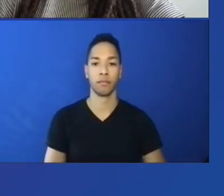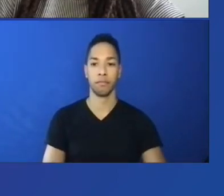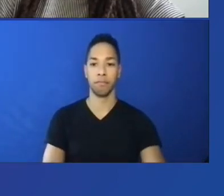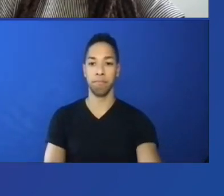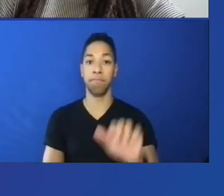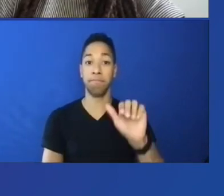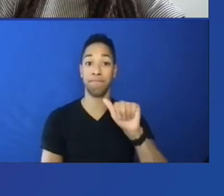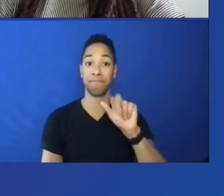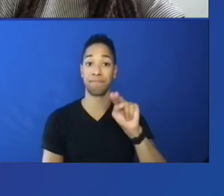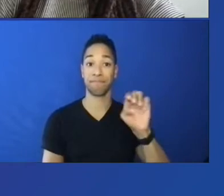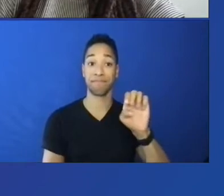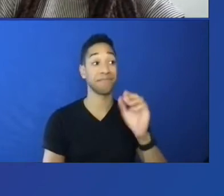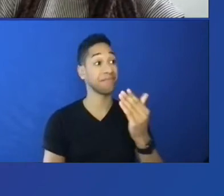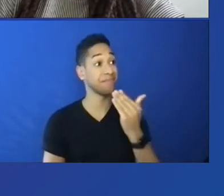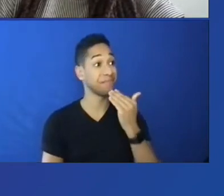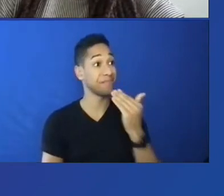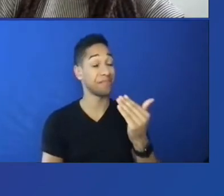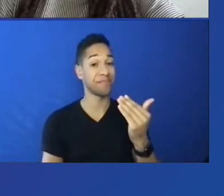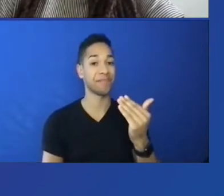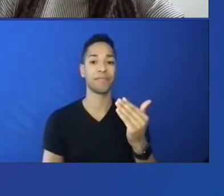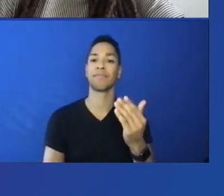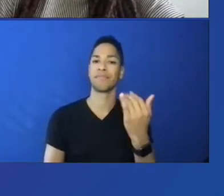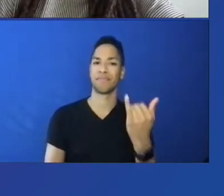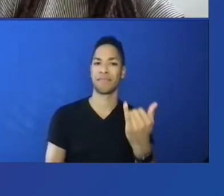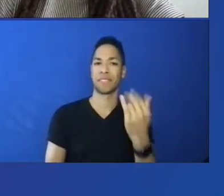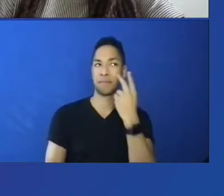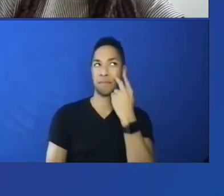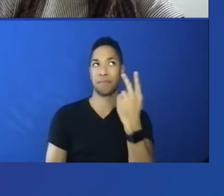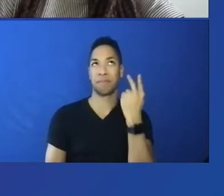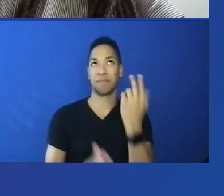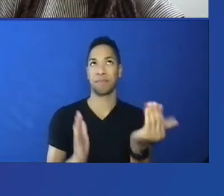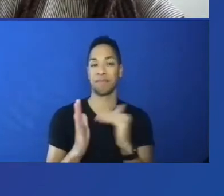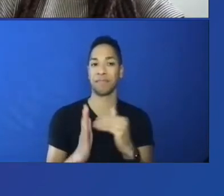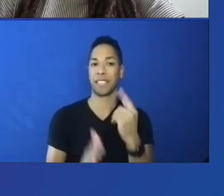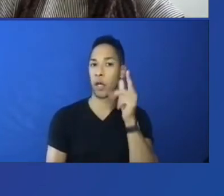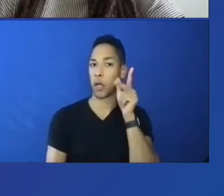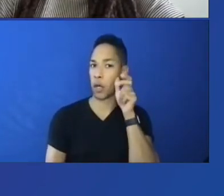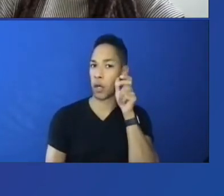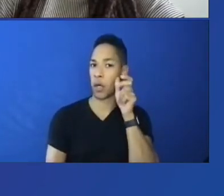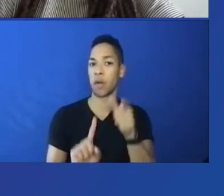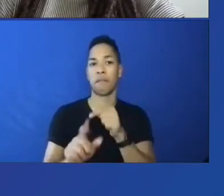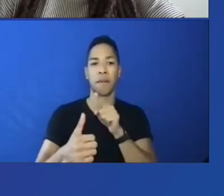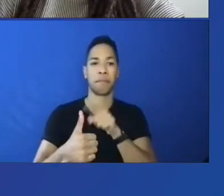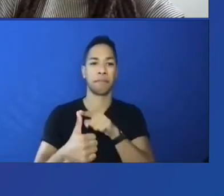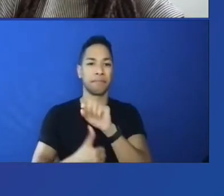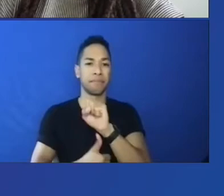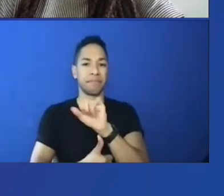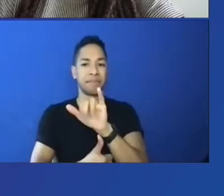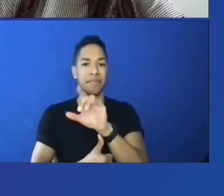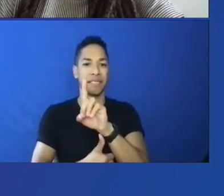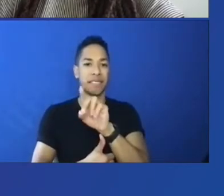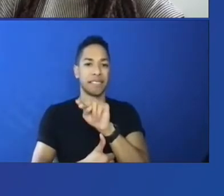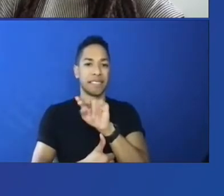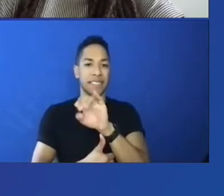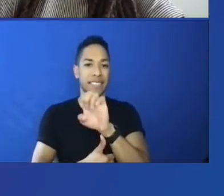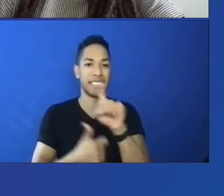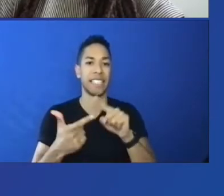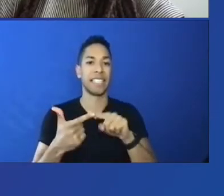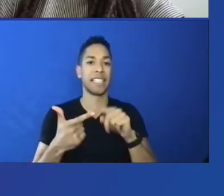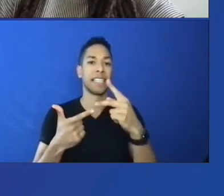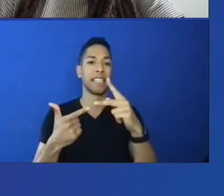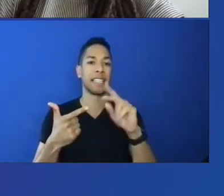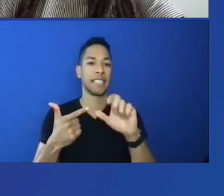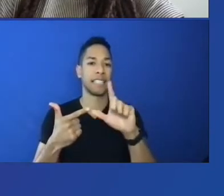Thank you, Tiffany. Want to kind of reflect back a little bit. I heard from Sydnie and Kellee, both of you received coaching,